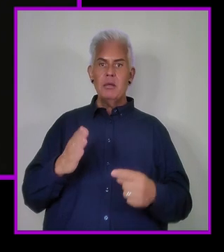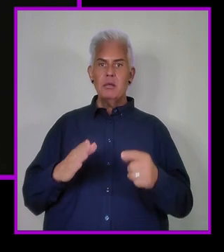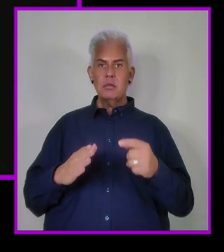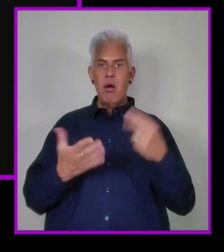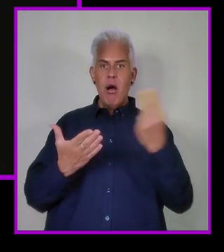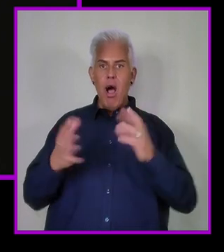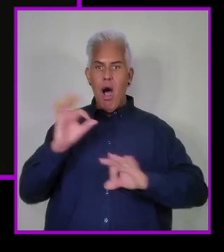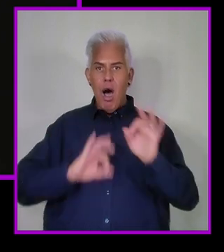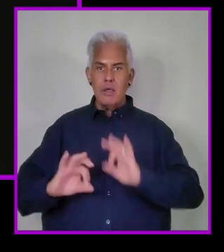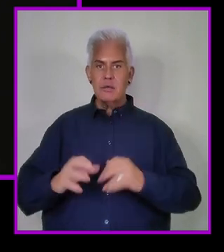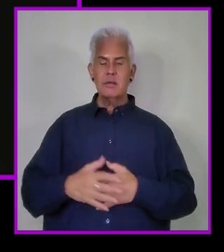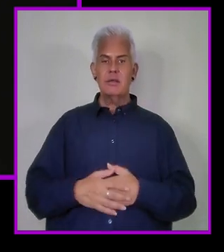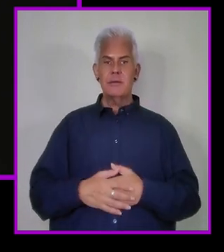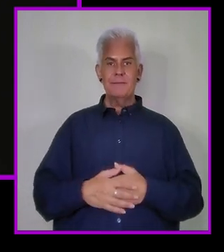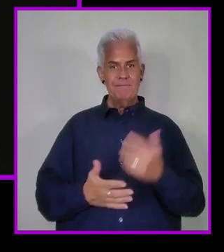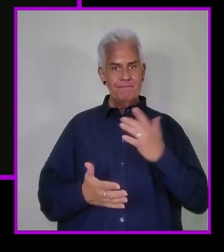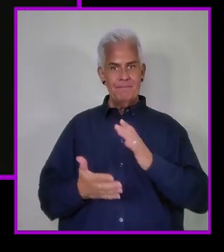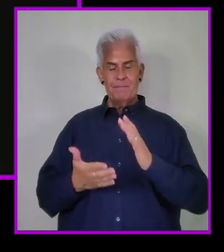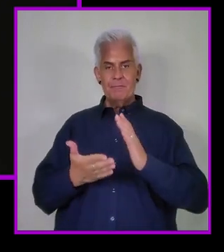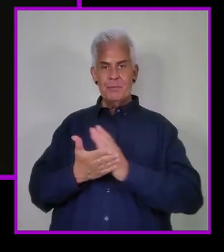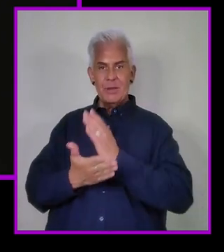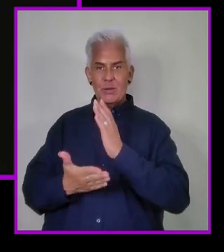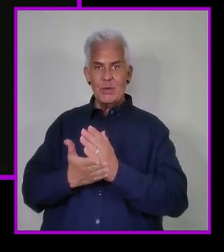I think, we've just got to make sure that